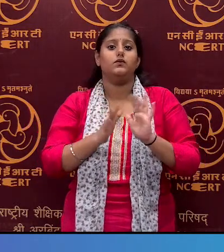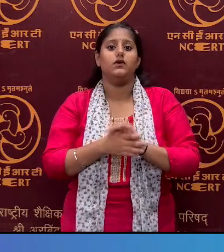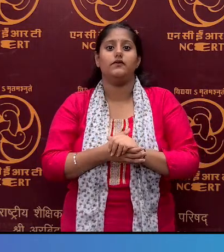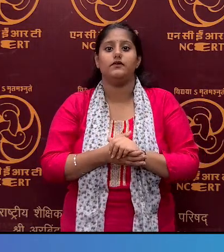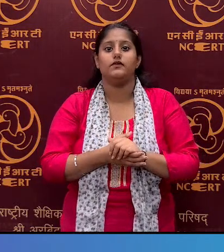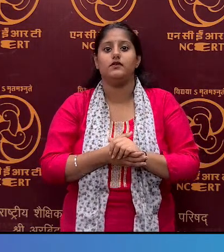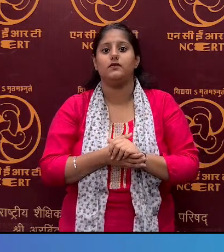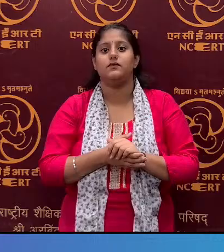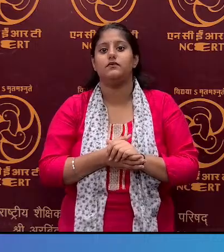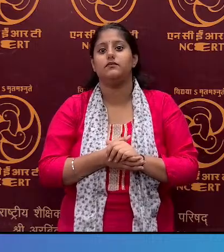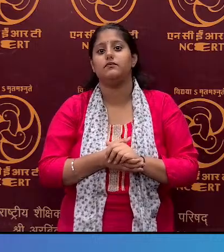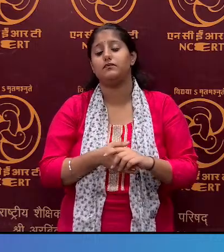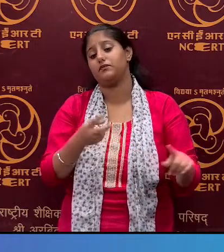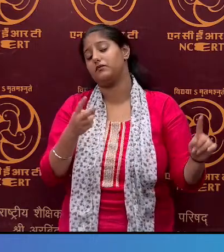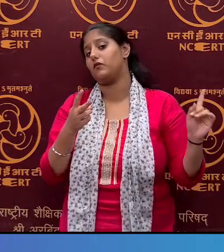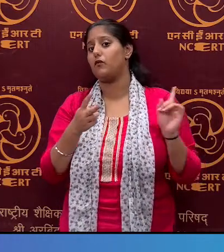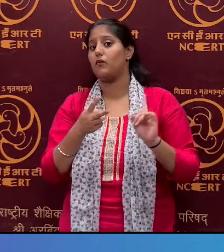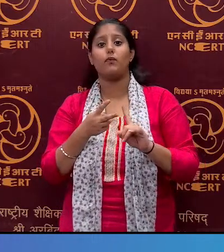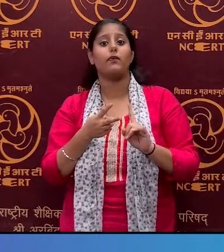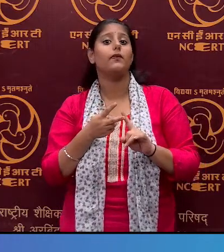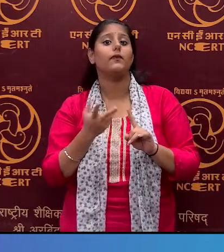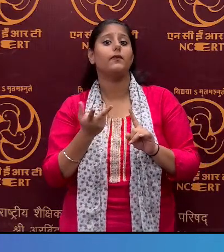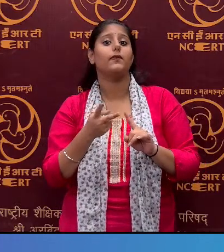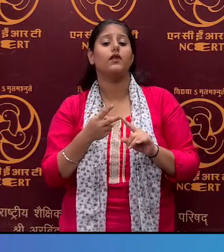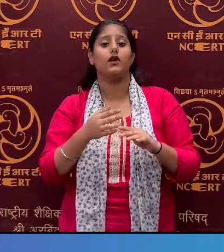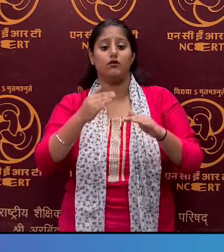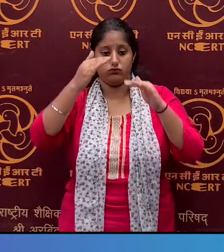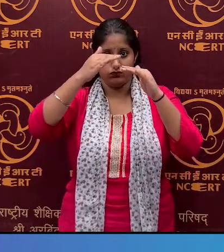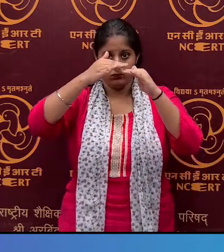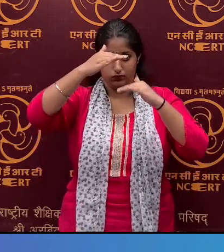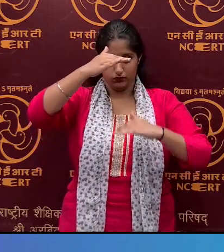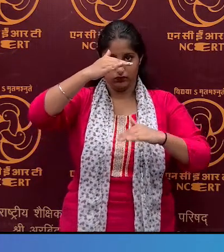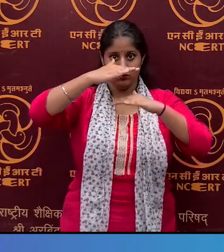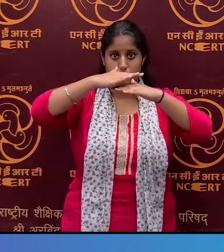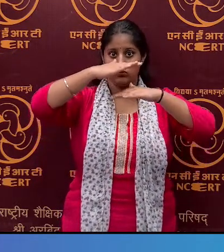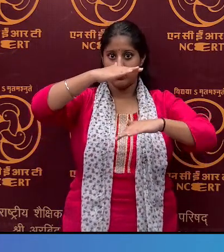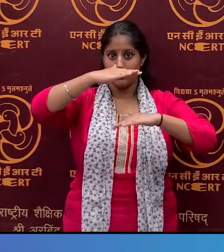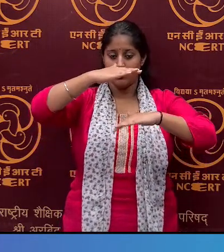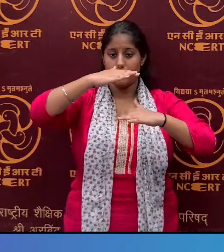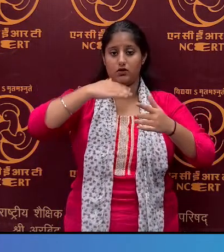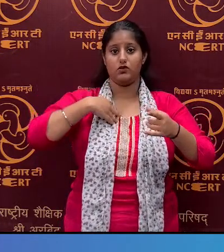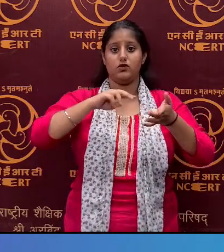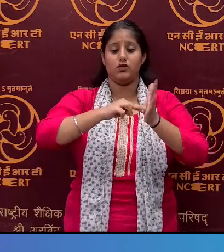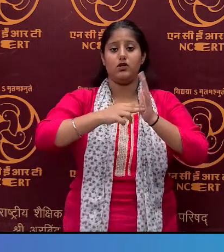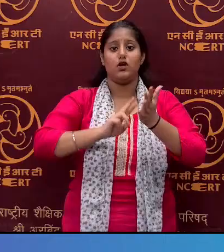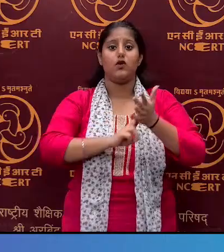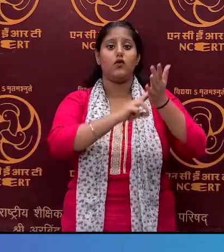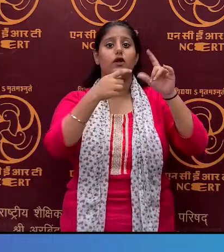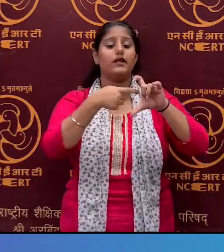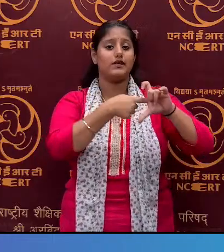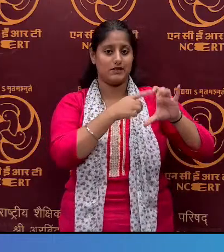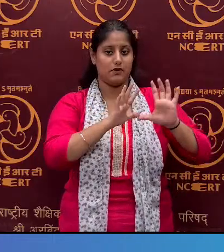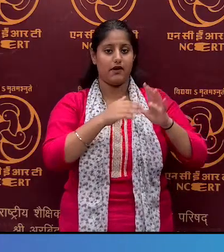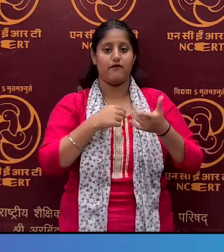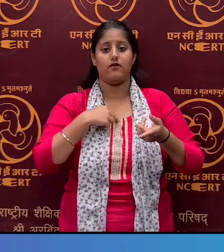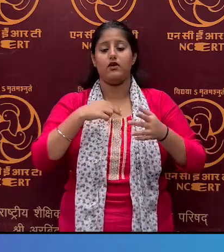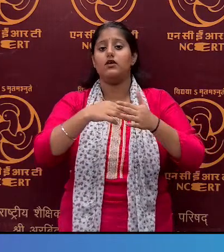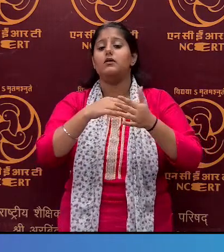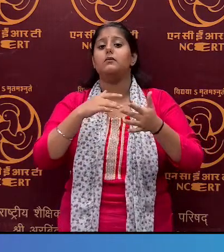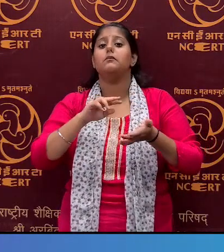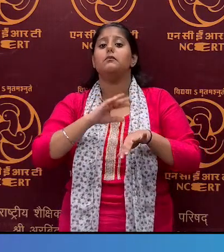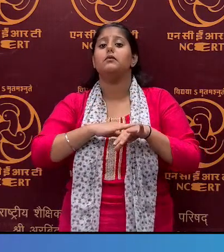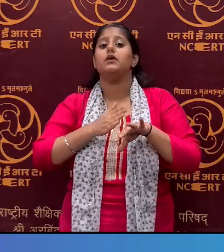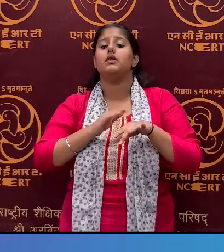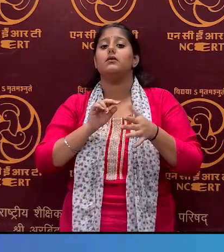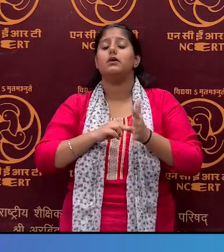Okay. The second phase is lower Himalayan portion and northeastern region. This area experience